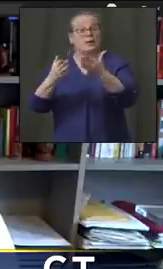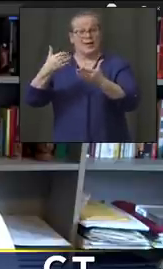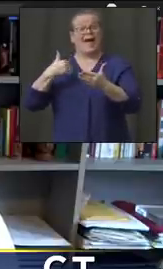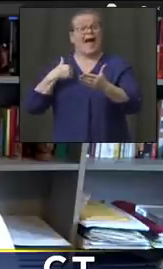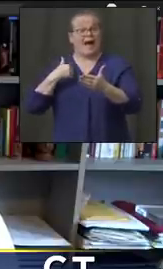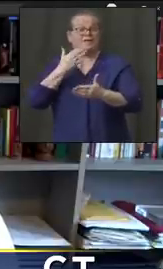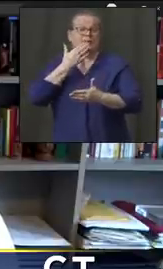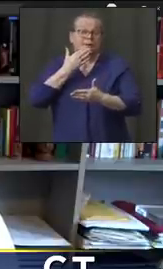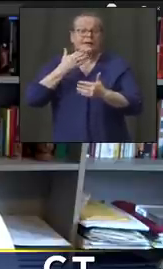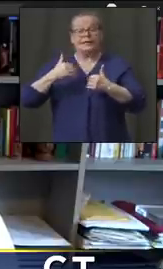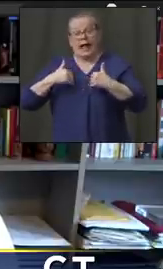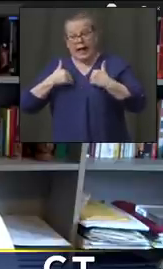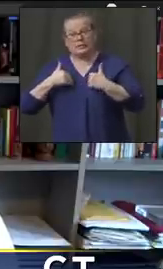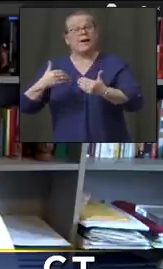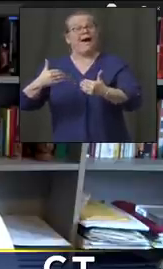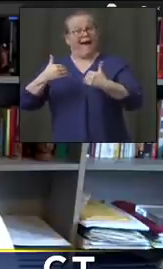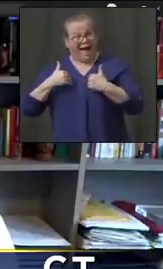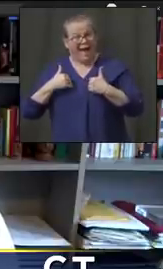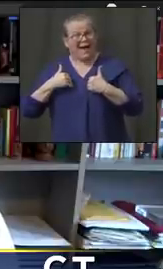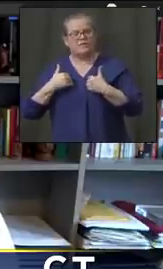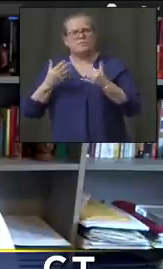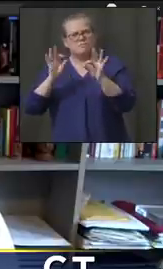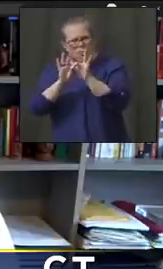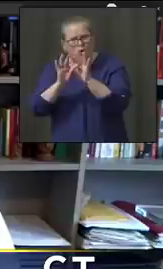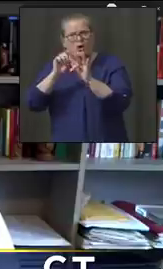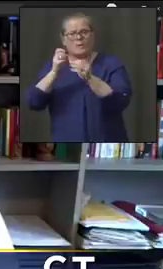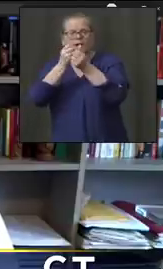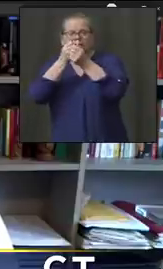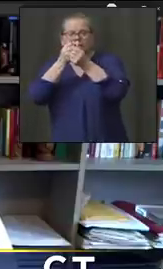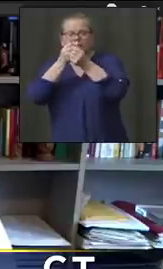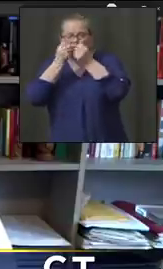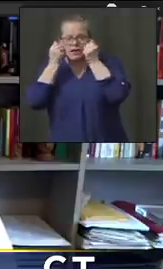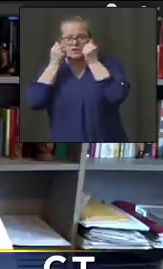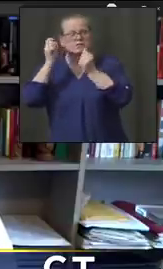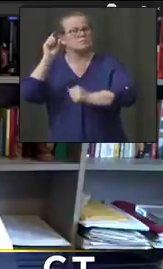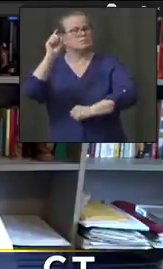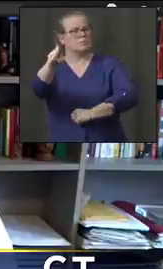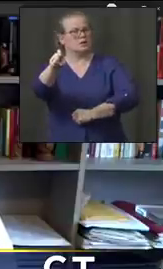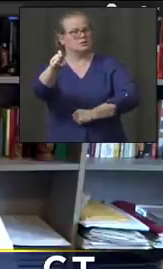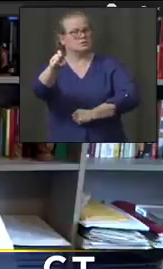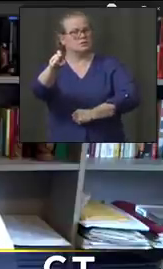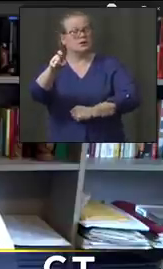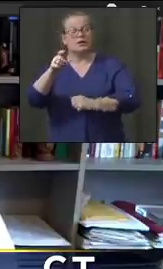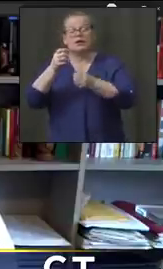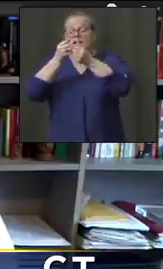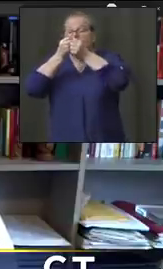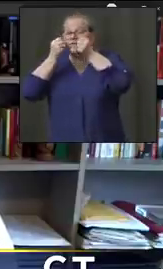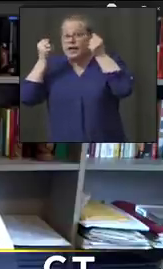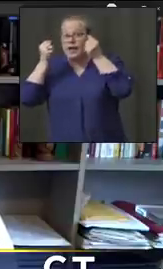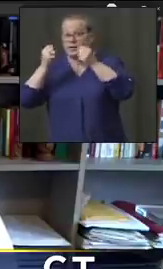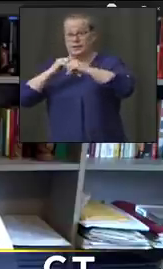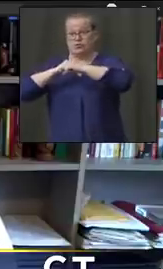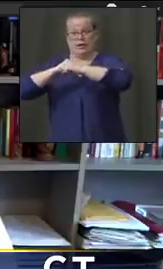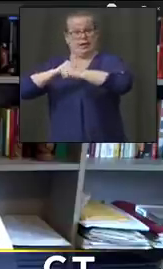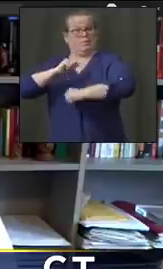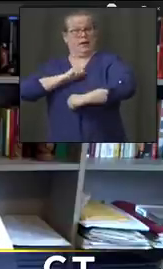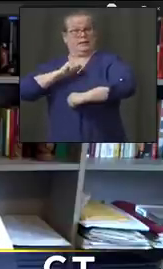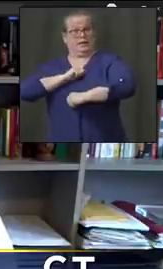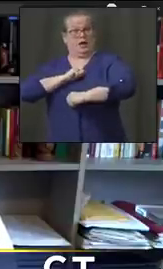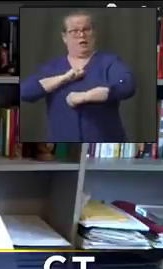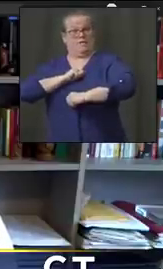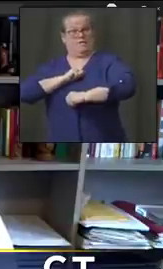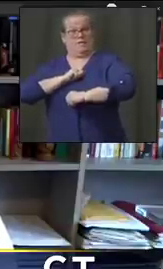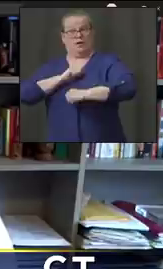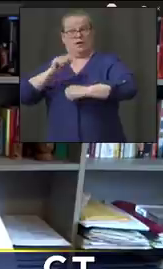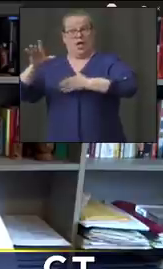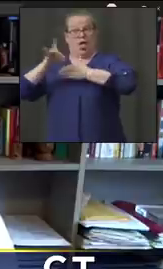masks are important, not necessarily for people to protect themselves from getting infection, but it's important from people who may